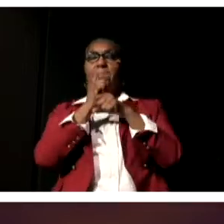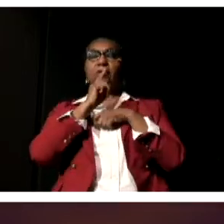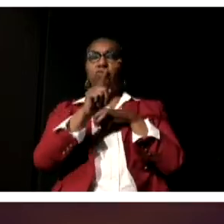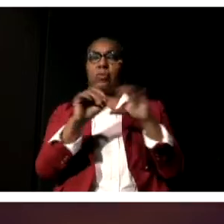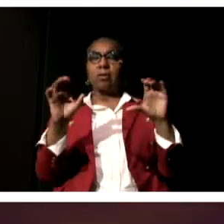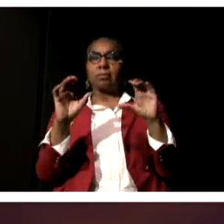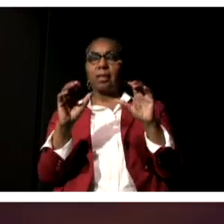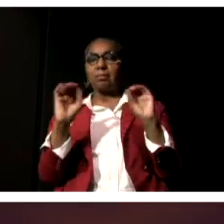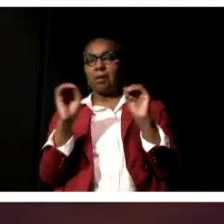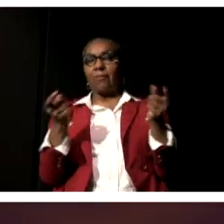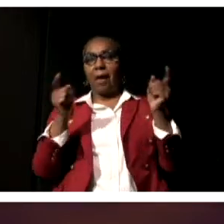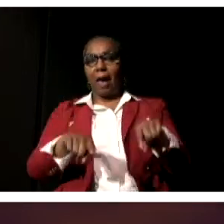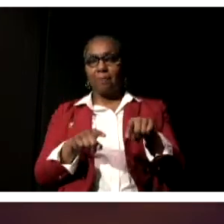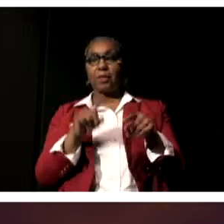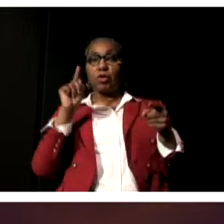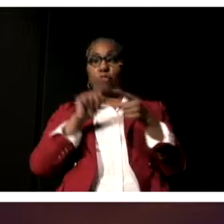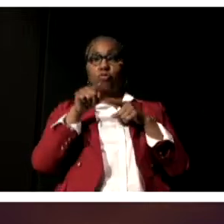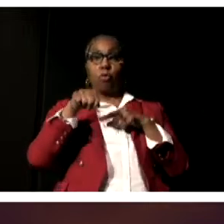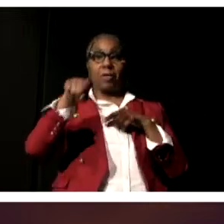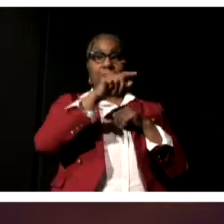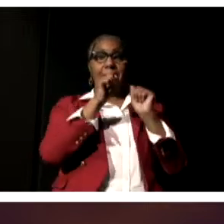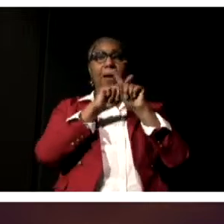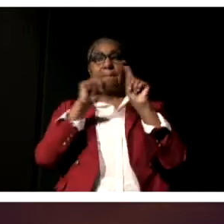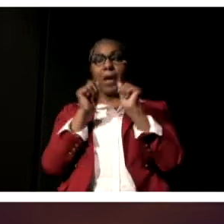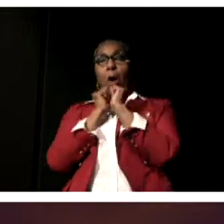them, but being done with them.